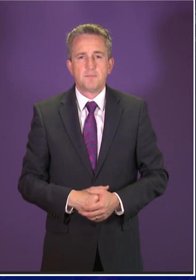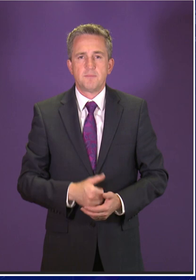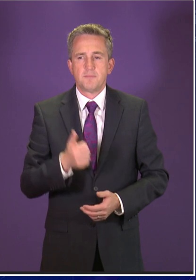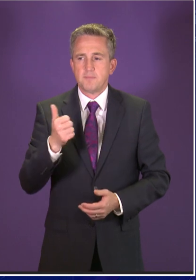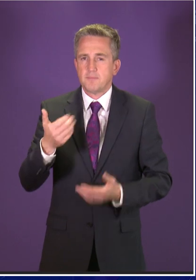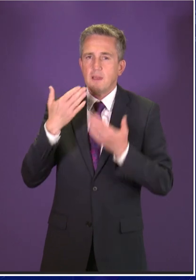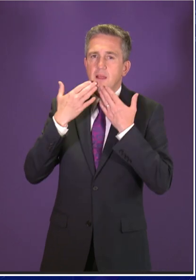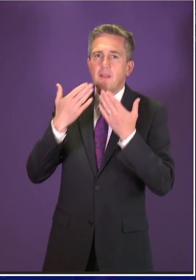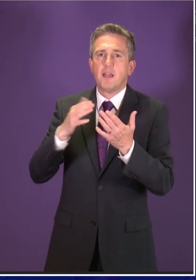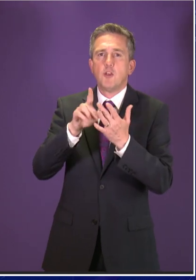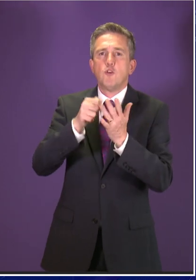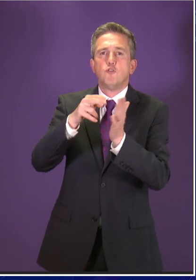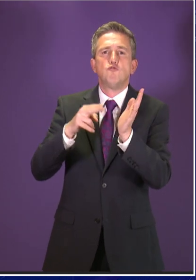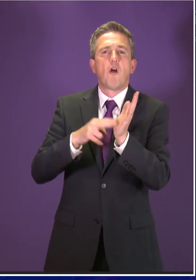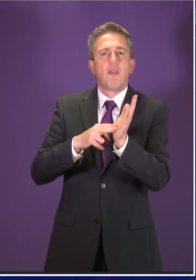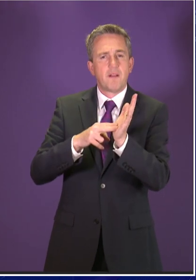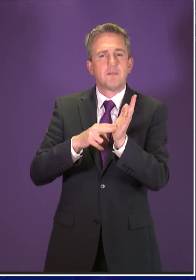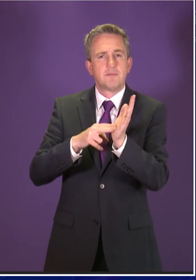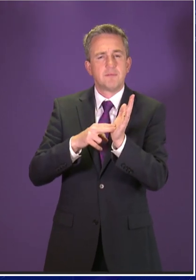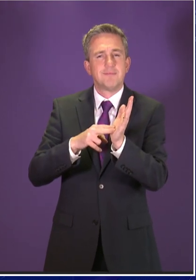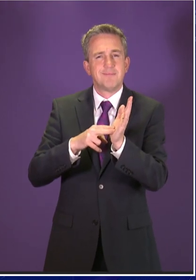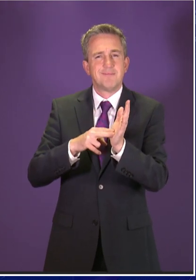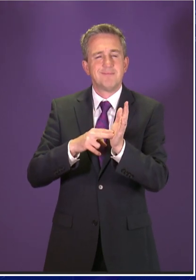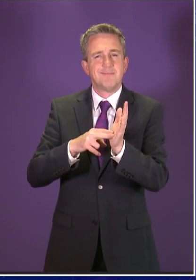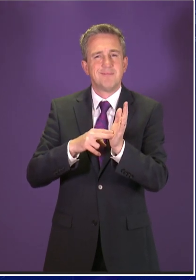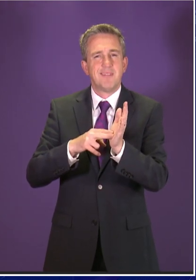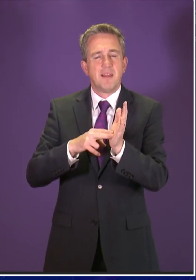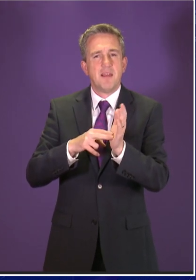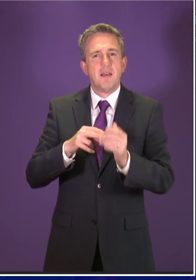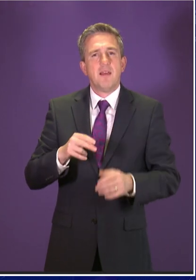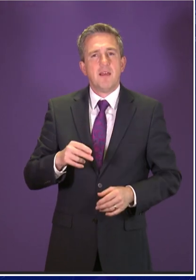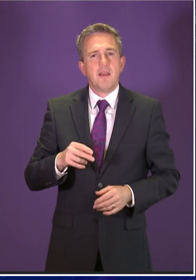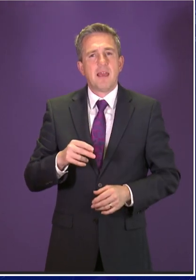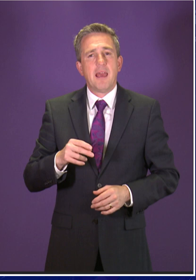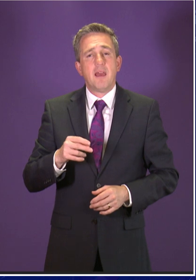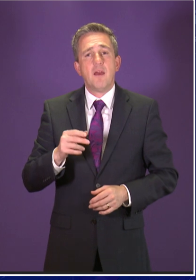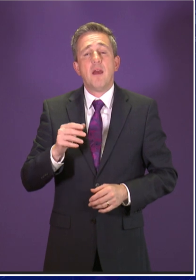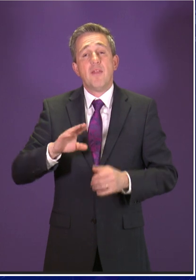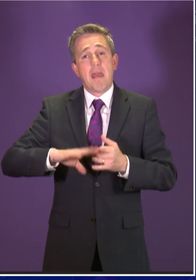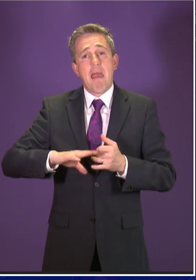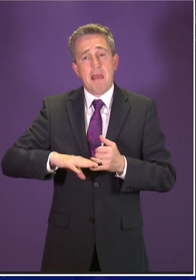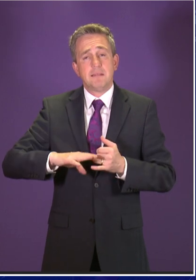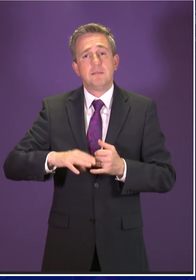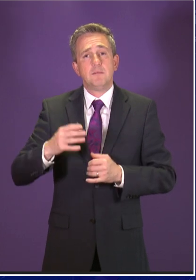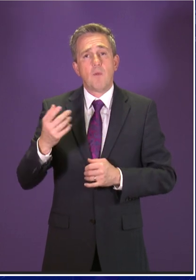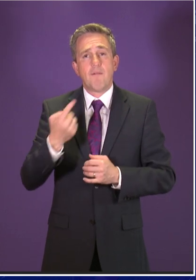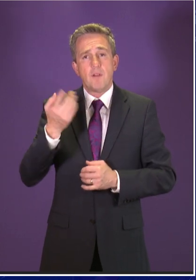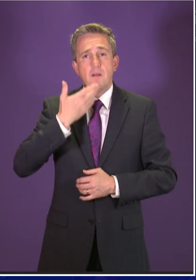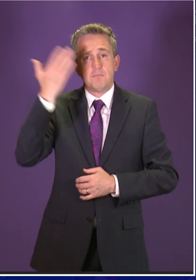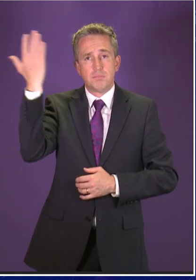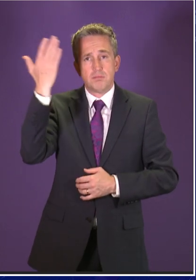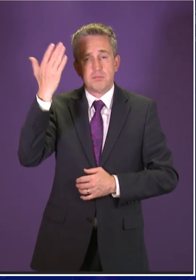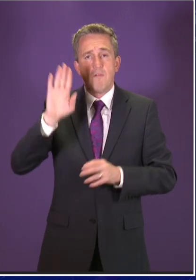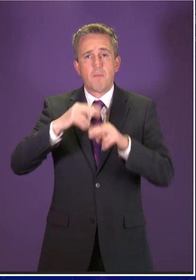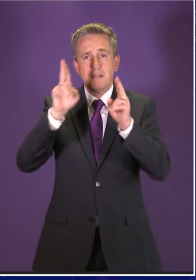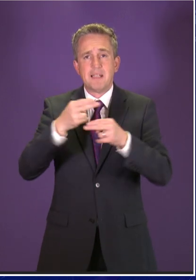Thank you very much, Jonathan. And in case you're wondering, we're going to hear from the last of our partners at the closing ceremony, Fergus Linehan from the Edinburgh